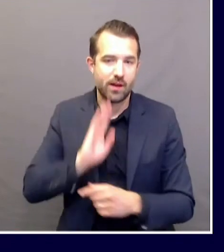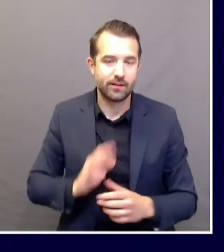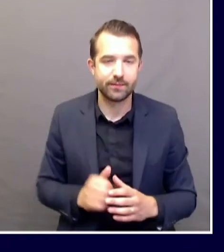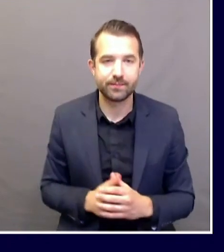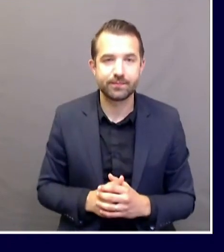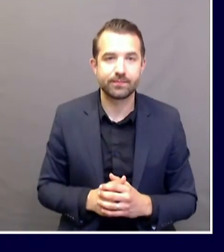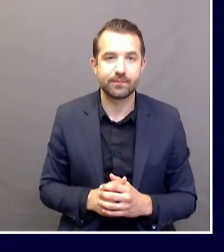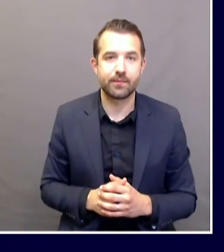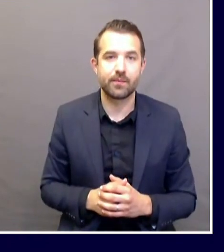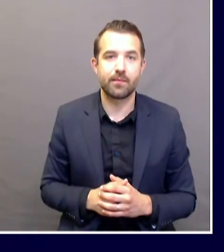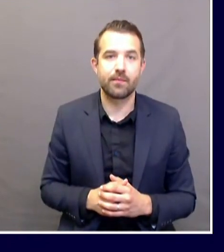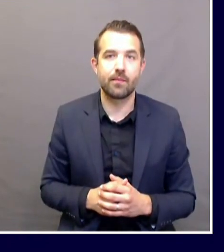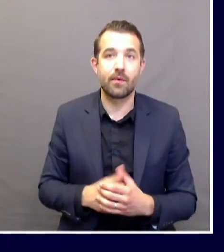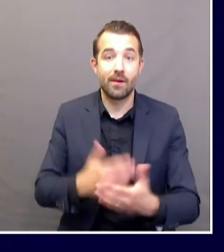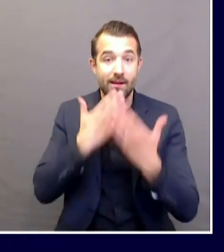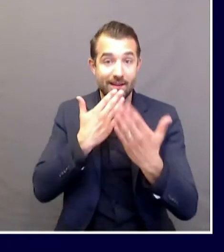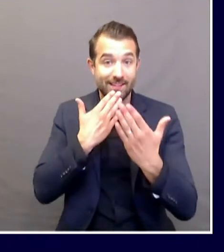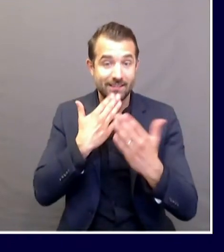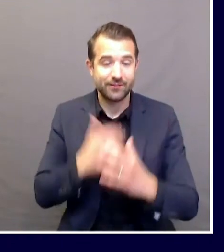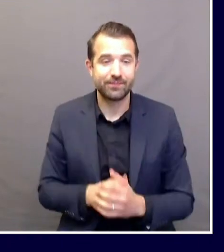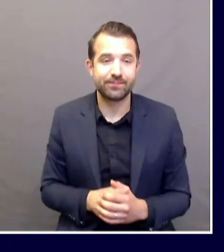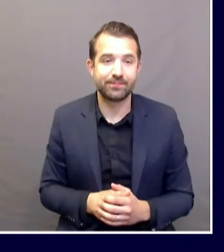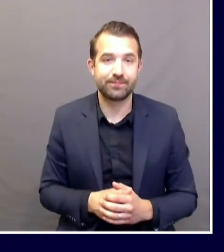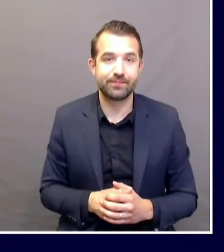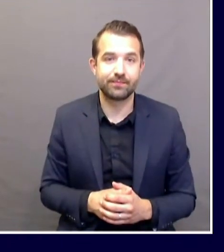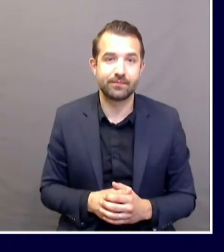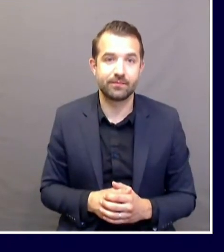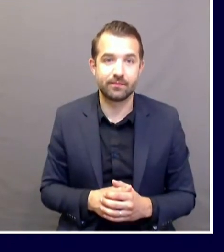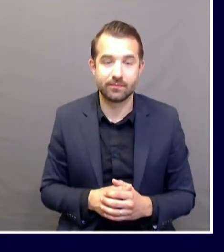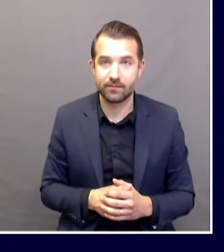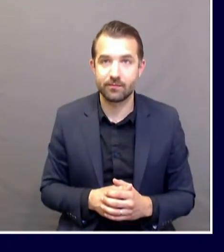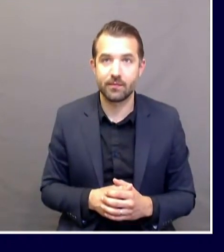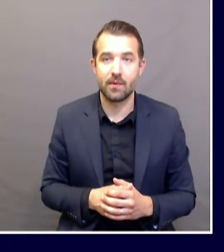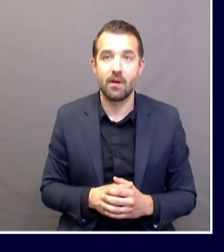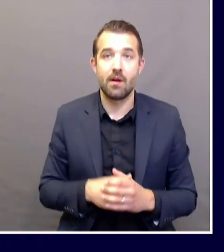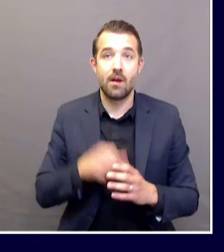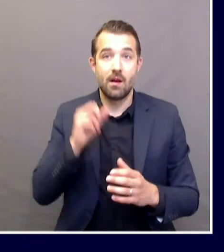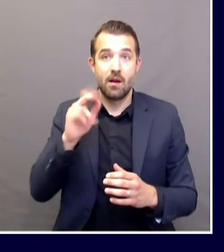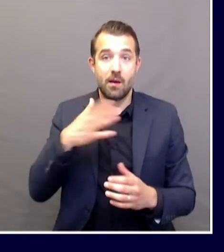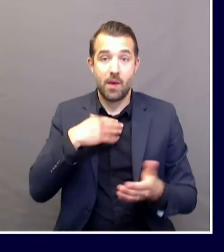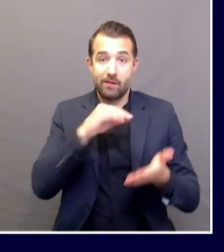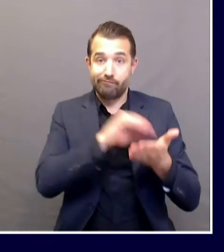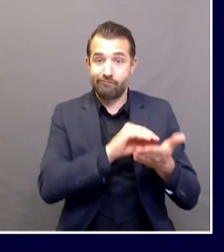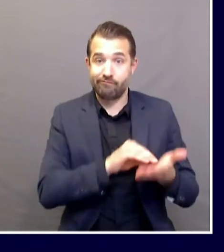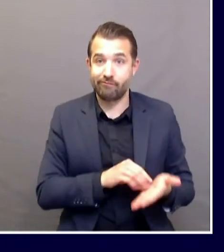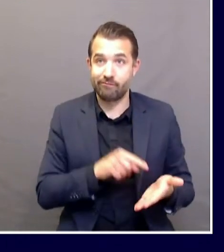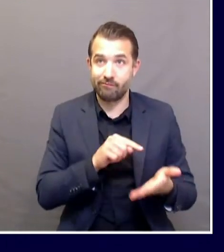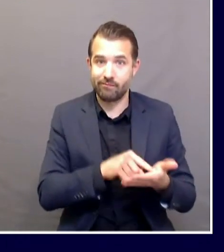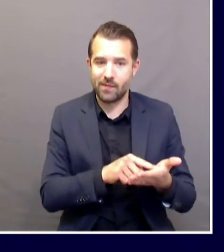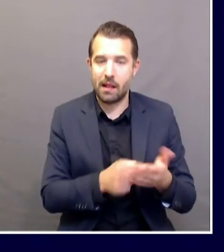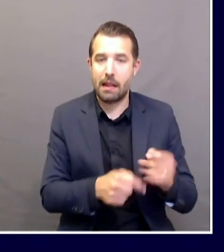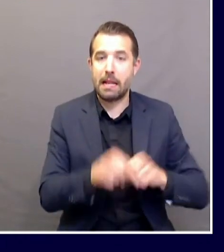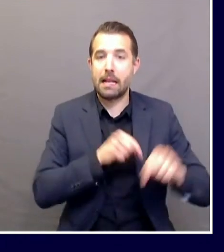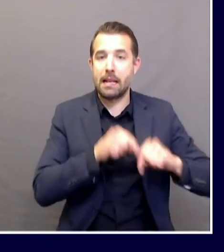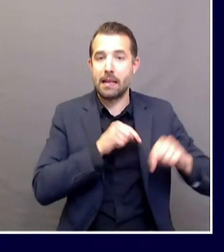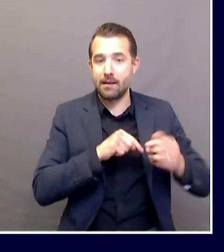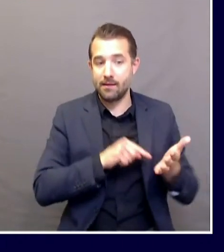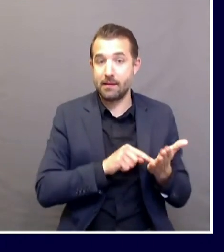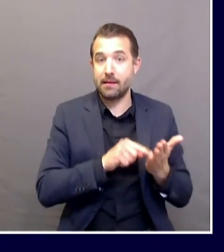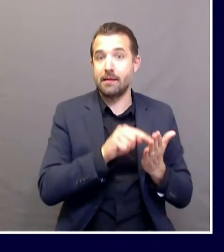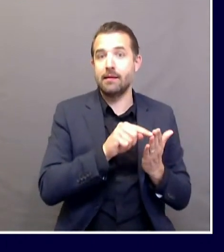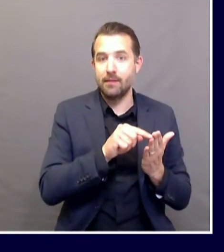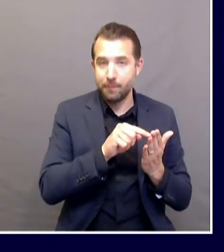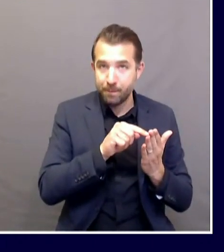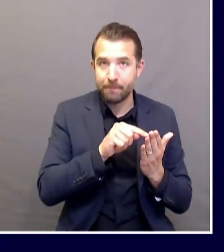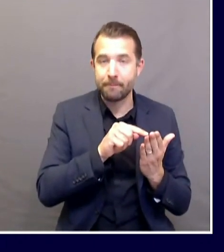Thanks, Dr. Shah. Looking back through my records, it looks like this 48 is the highest number of people that have been in